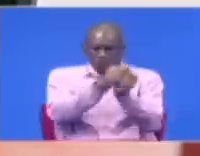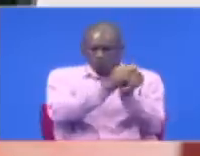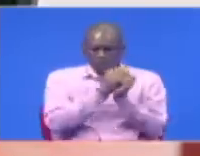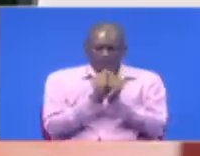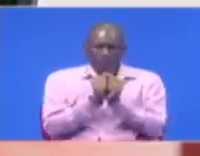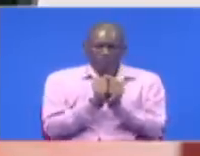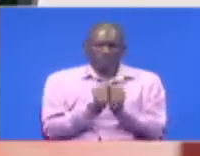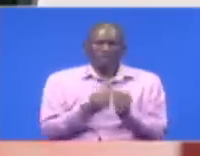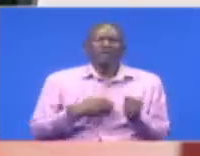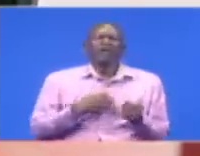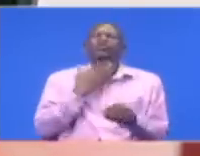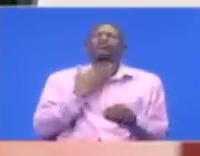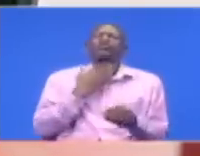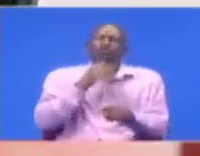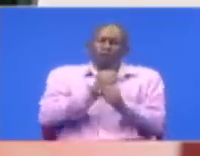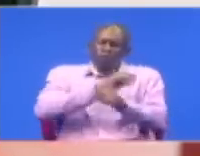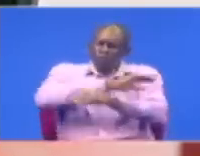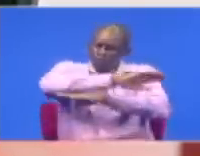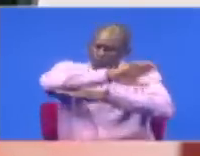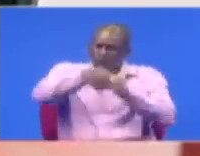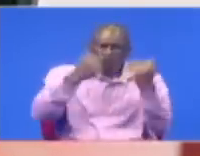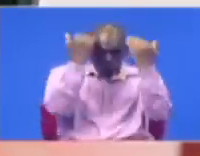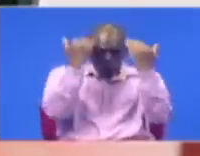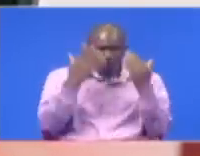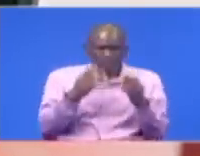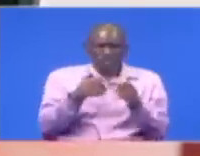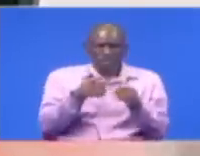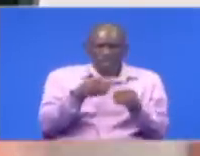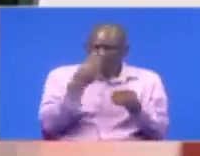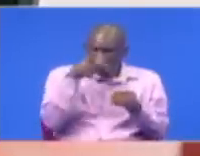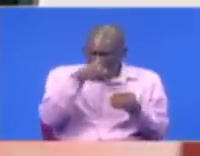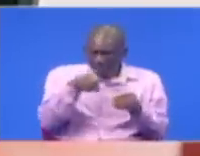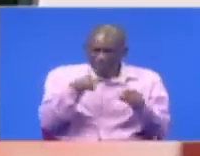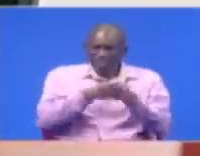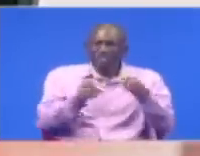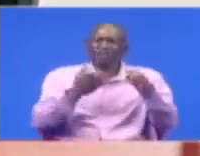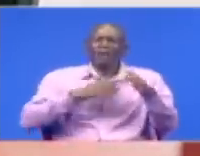the entire judiciary. I'll regard that as my cabinet.